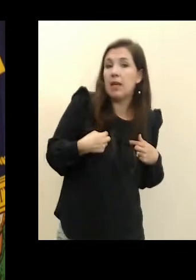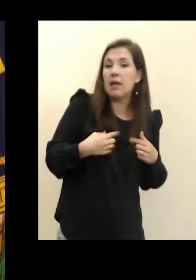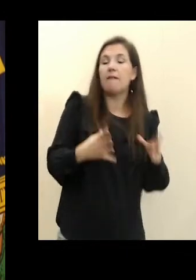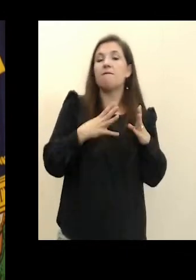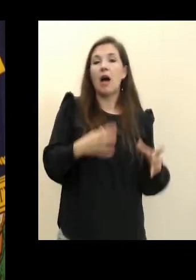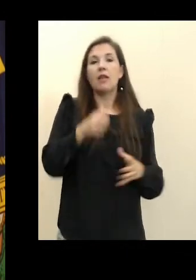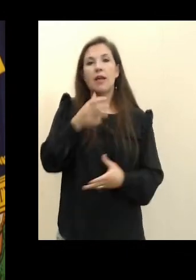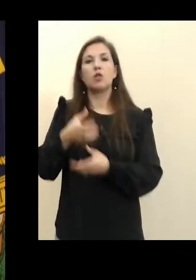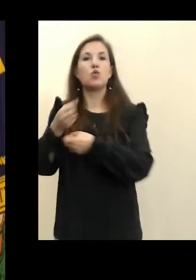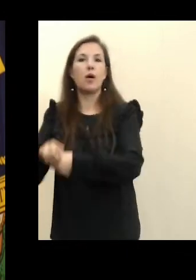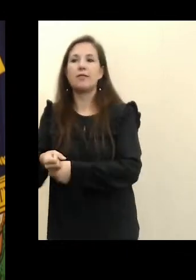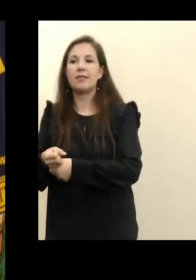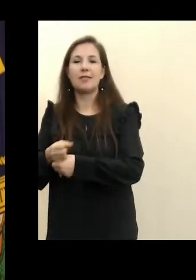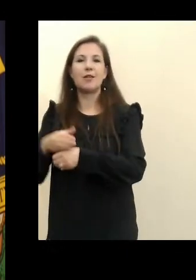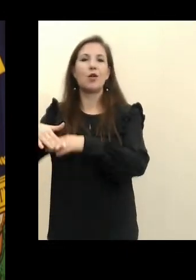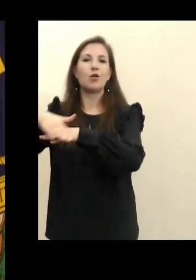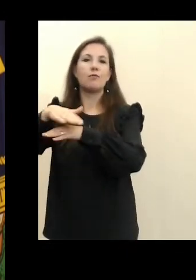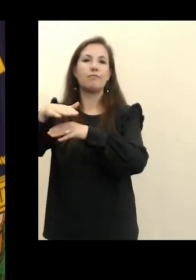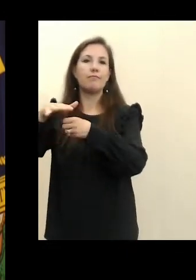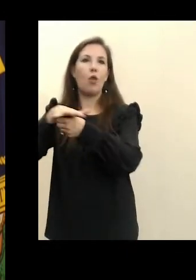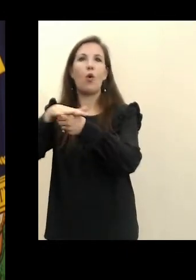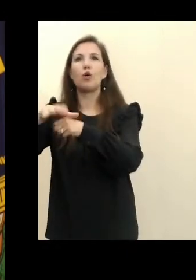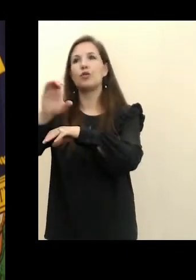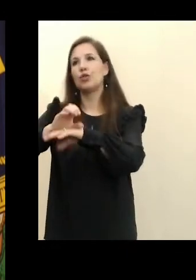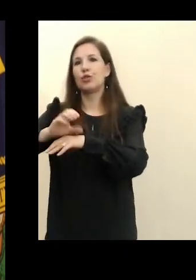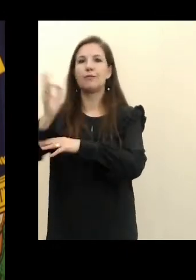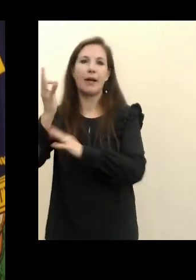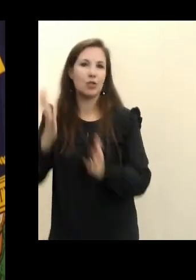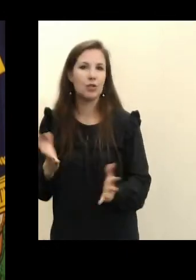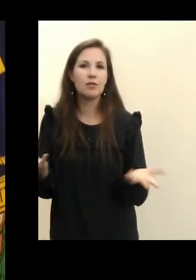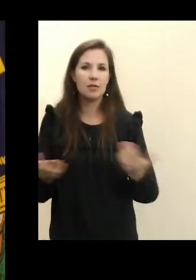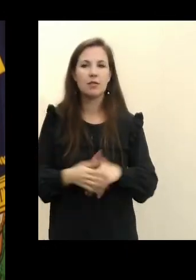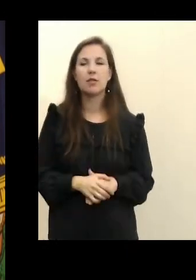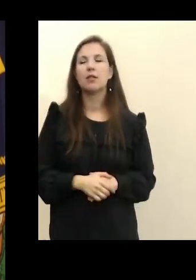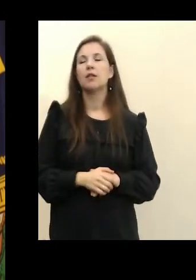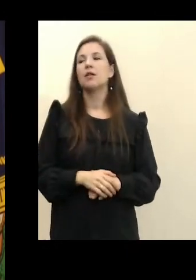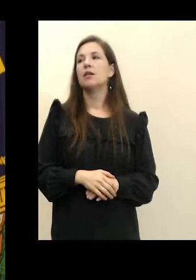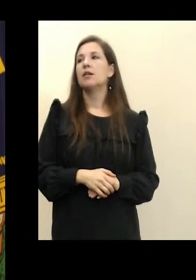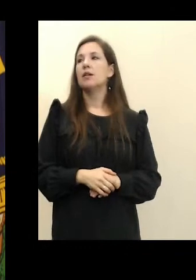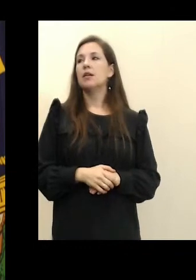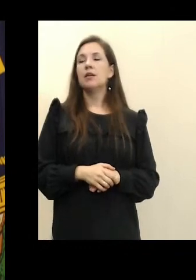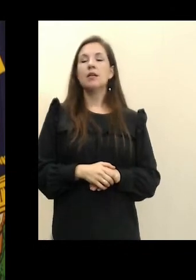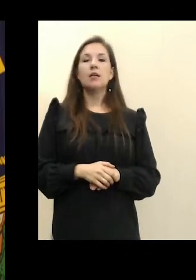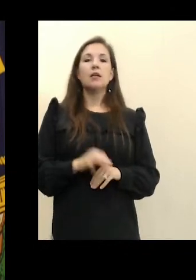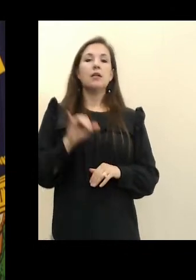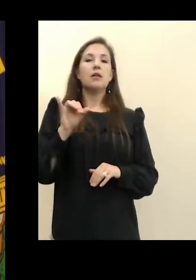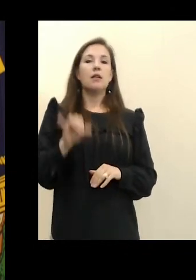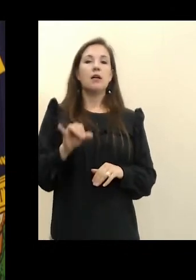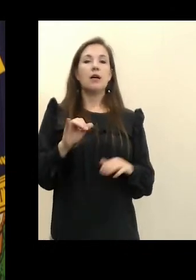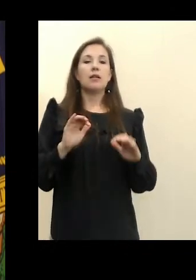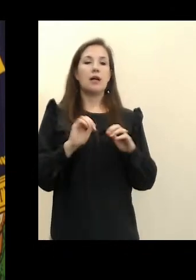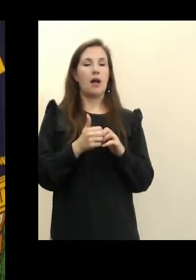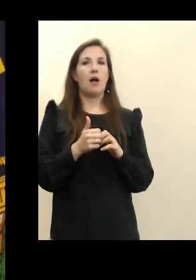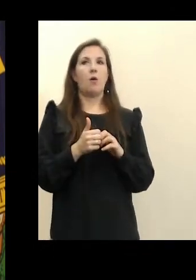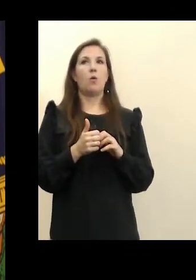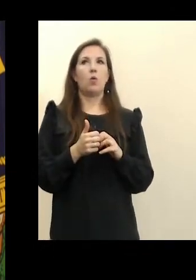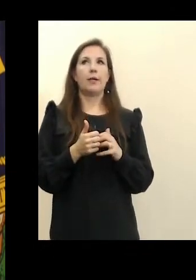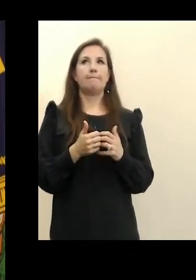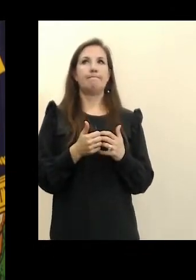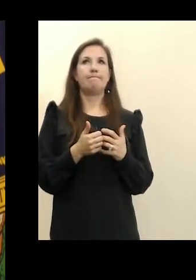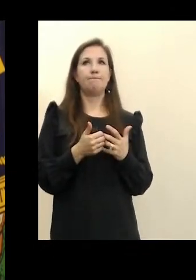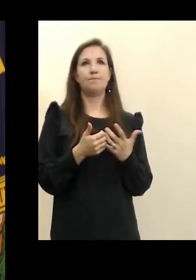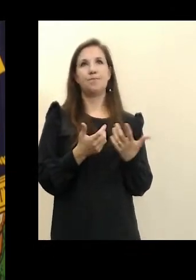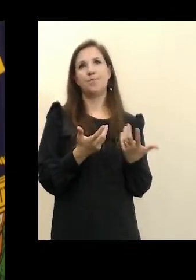Pastor Pointer. They may trust Dr. Vasquez. They may trust Pastor Blue. And so those are the ways of